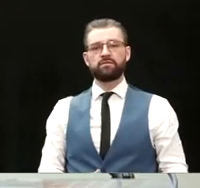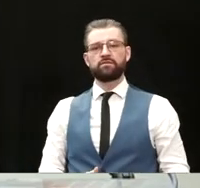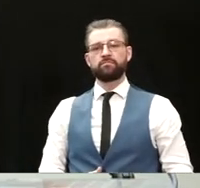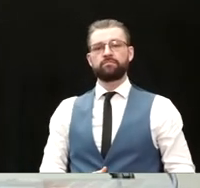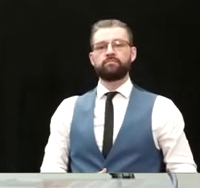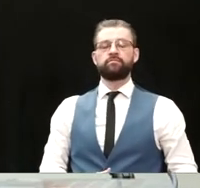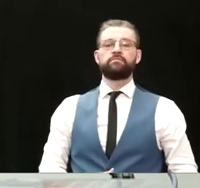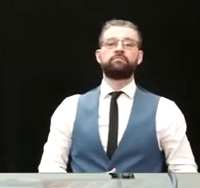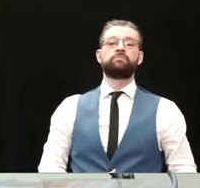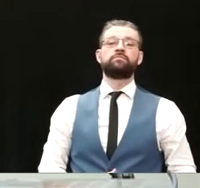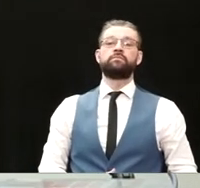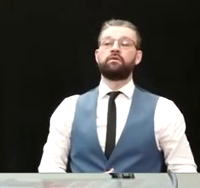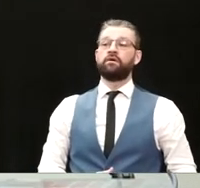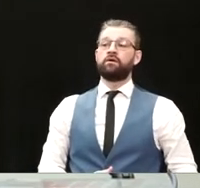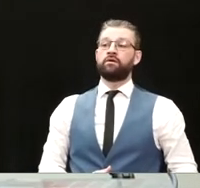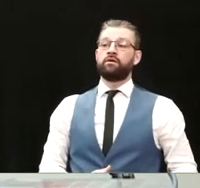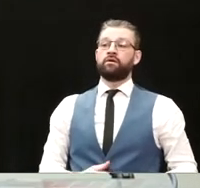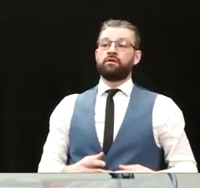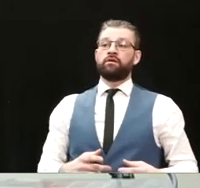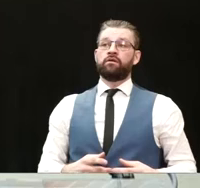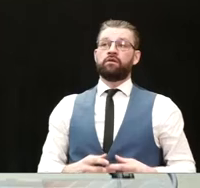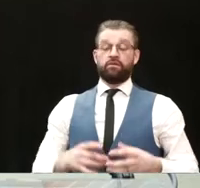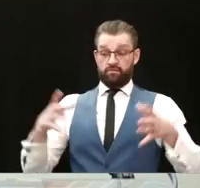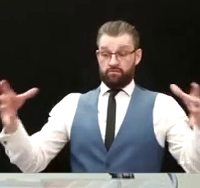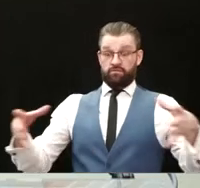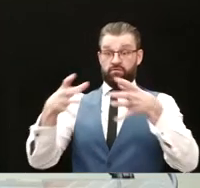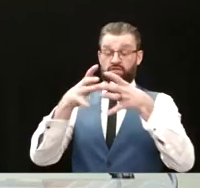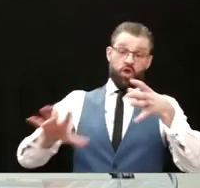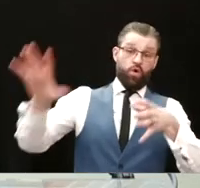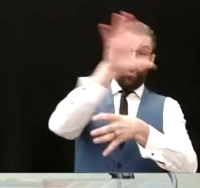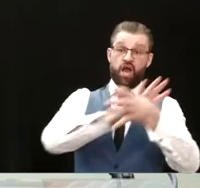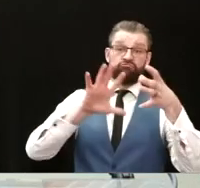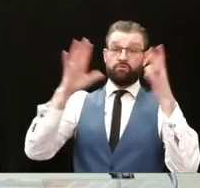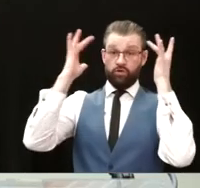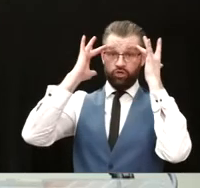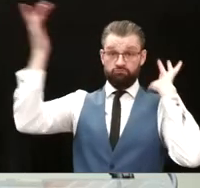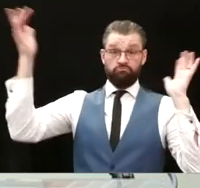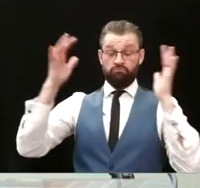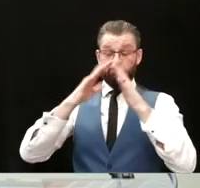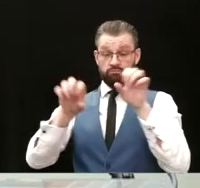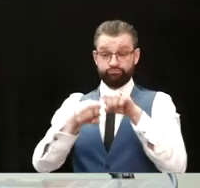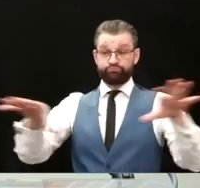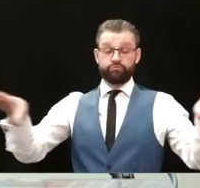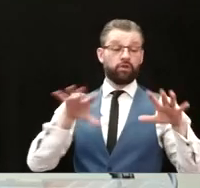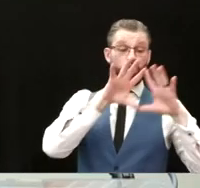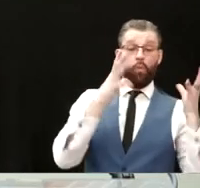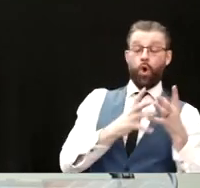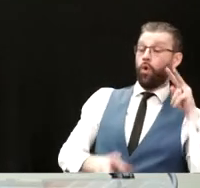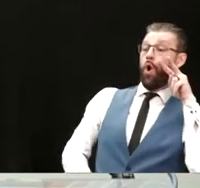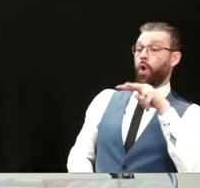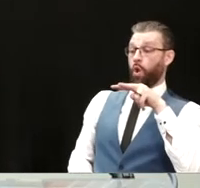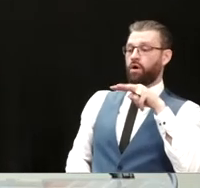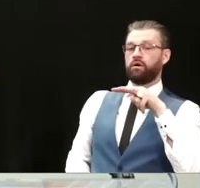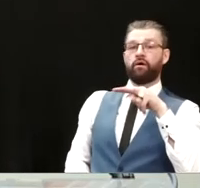A collective mental disorder befell the country of a thousand hills, and the world would look on in a false